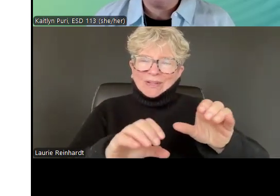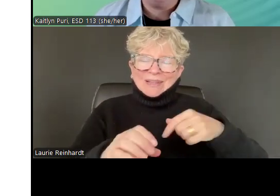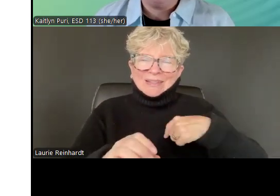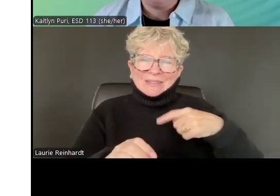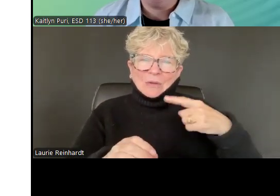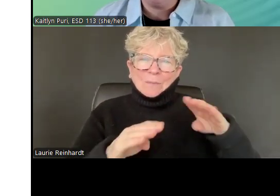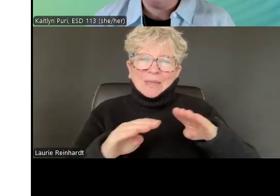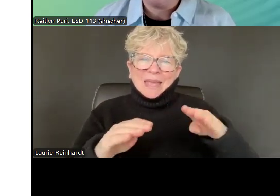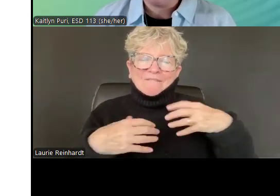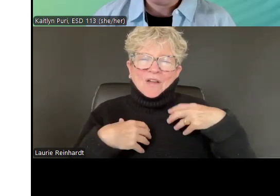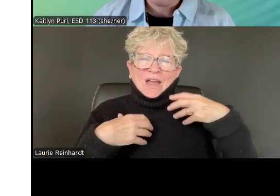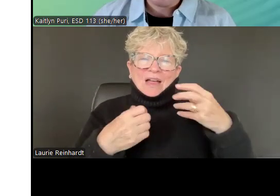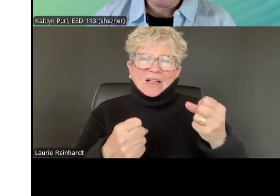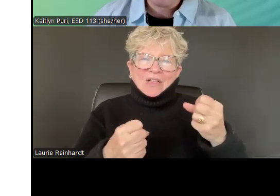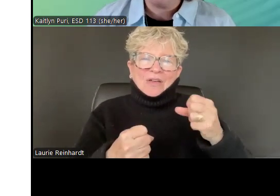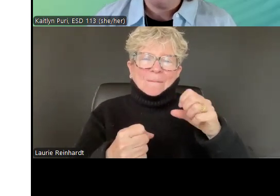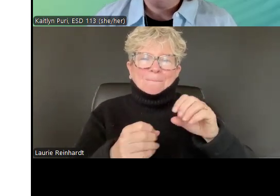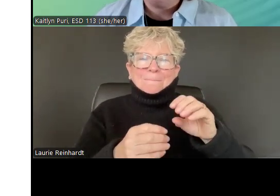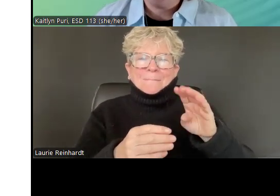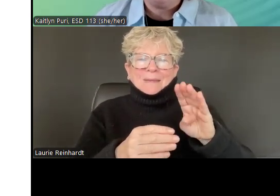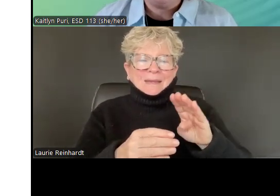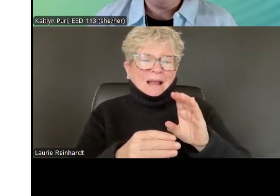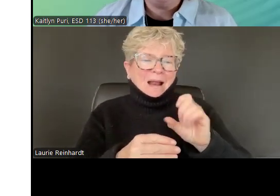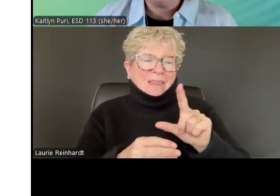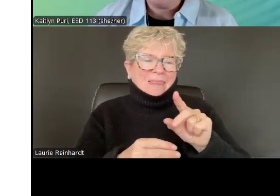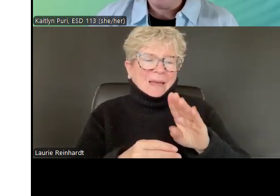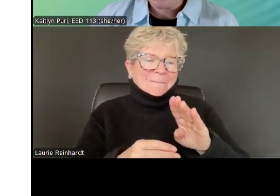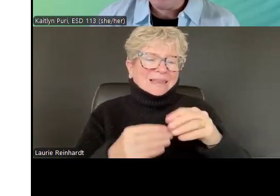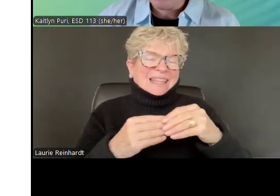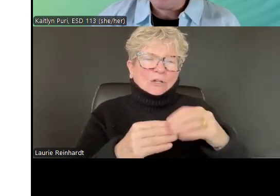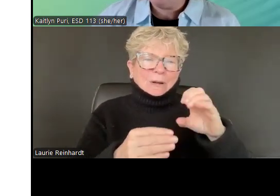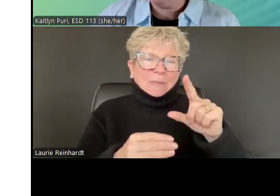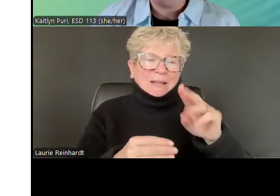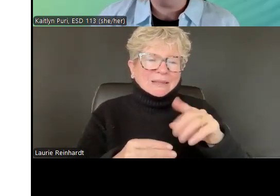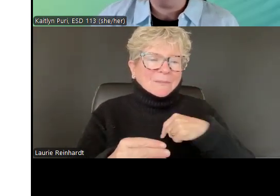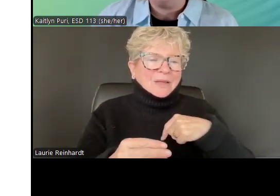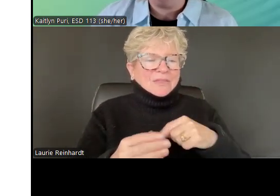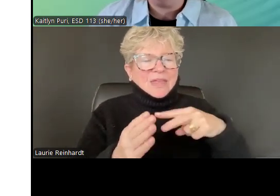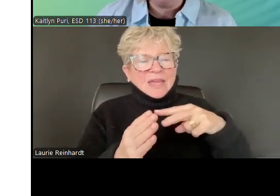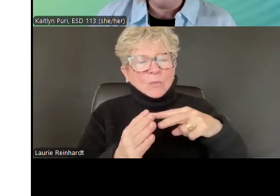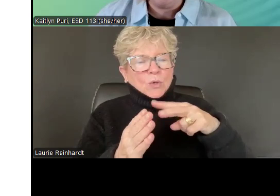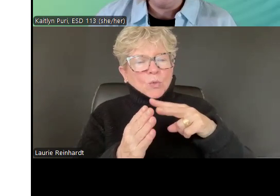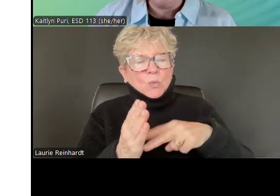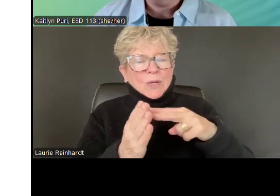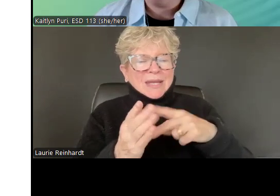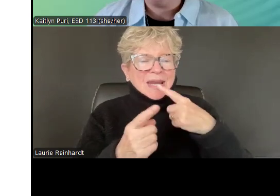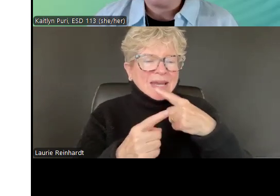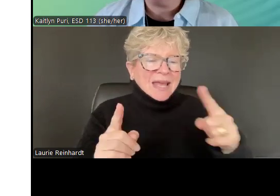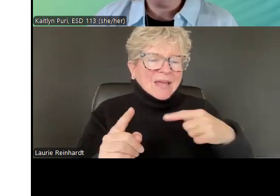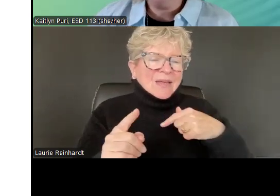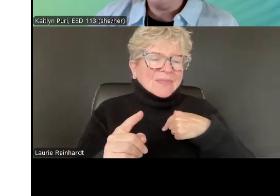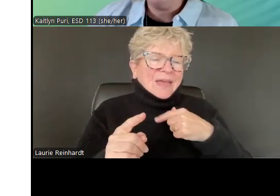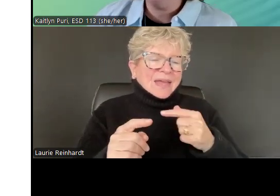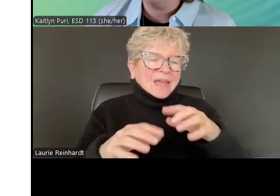clubs, students read announcements. They might host lunch campaigns with trivia